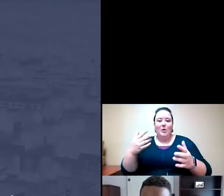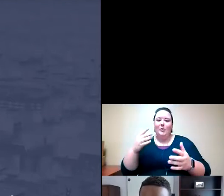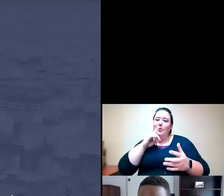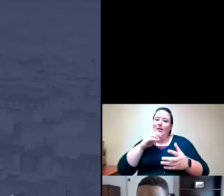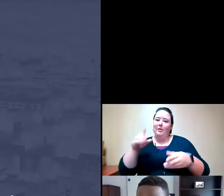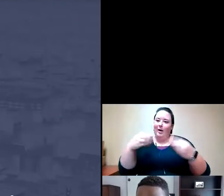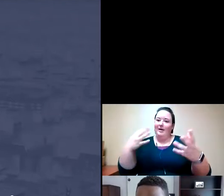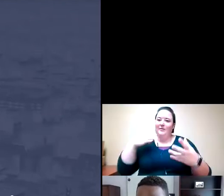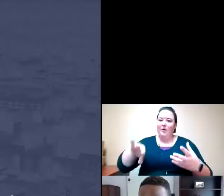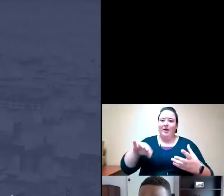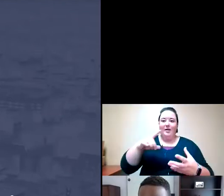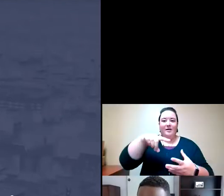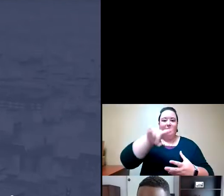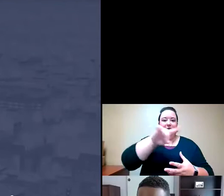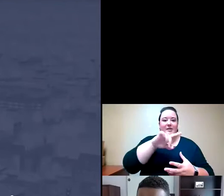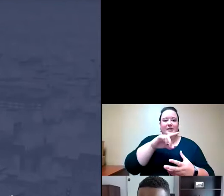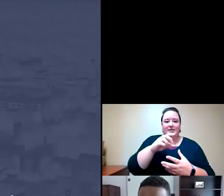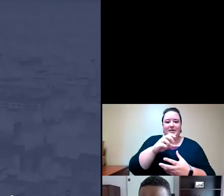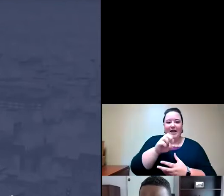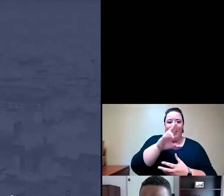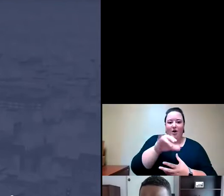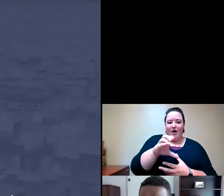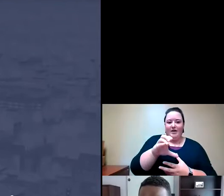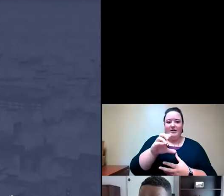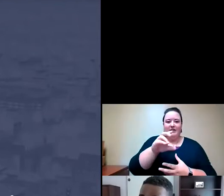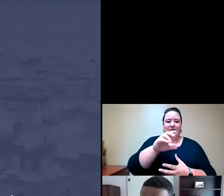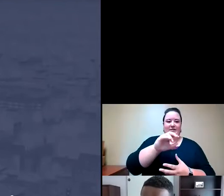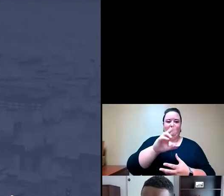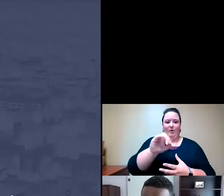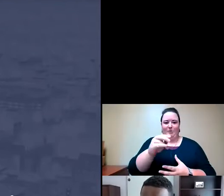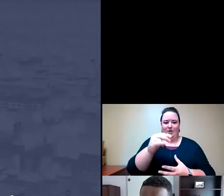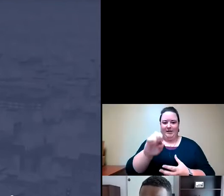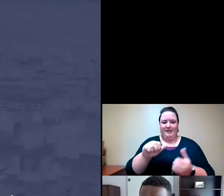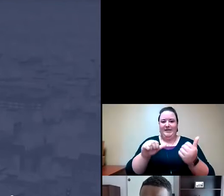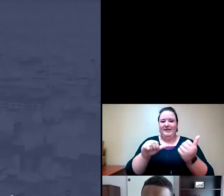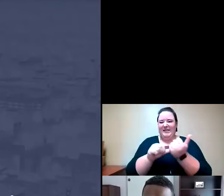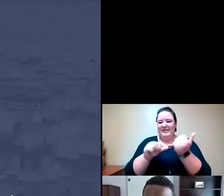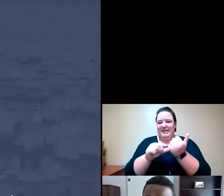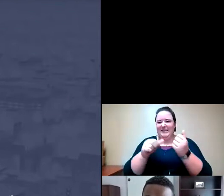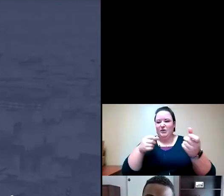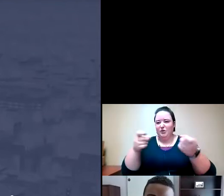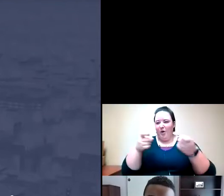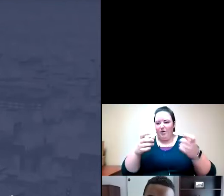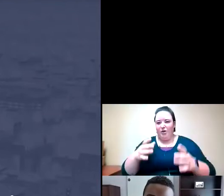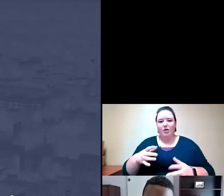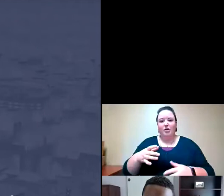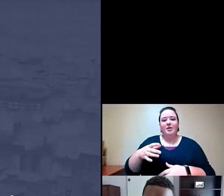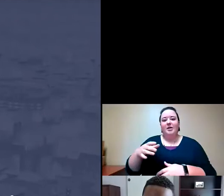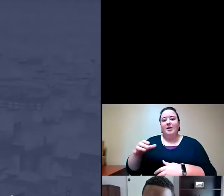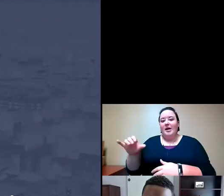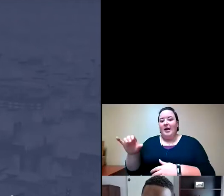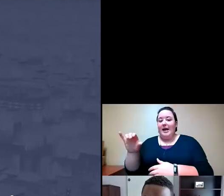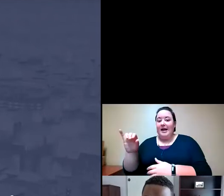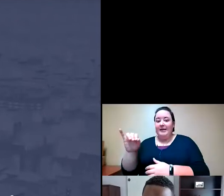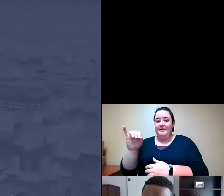is the assistant director of our adaptive sports program. And Dr. Johan Latore is a sports medicine fellow who